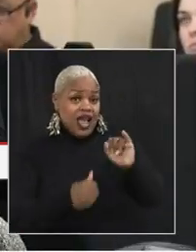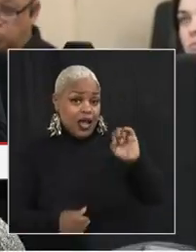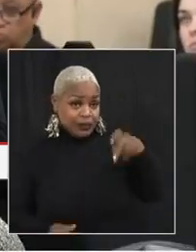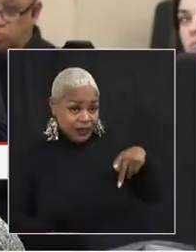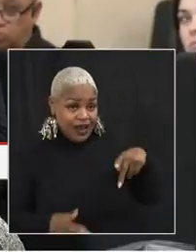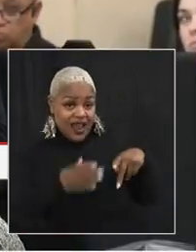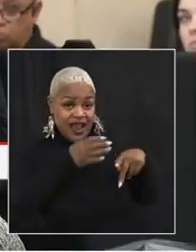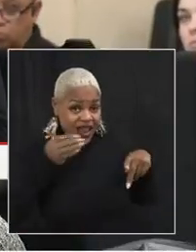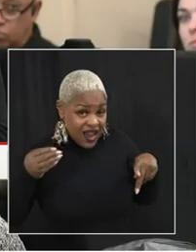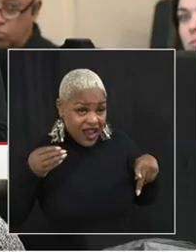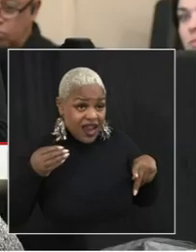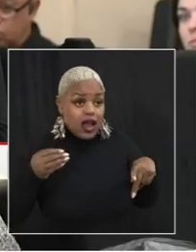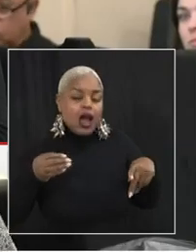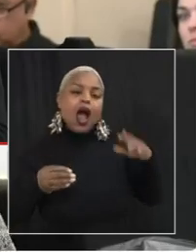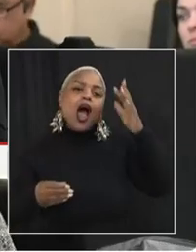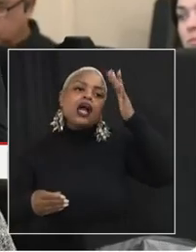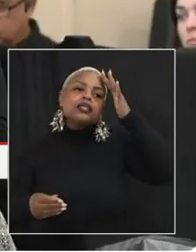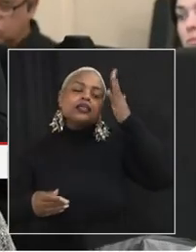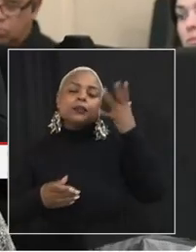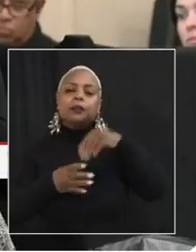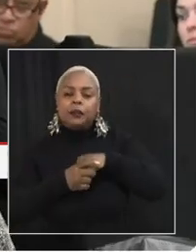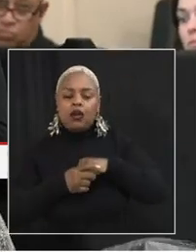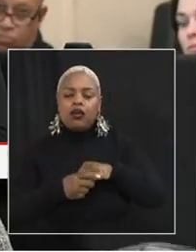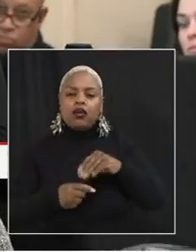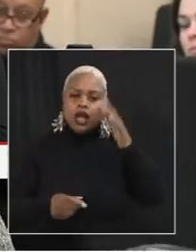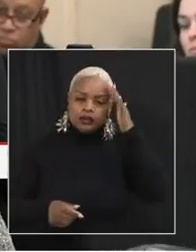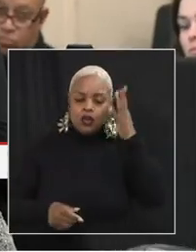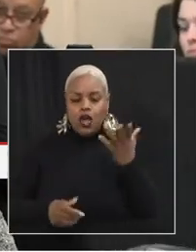Because what I can see is a lot of